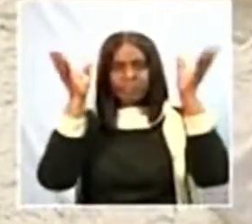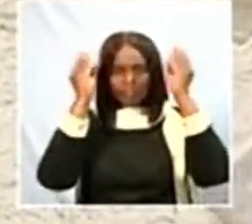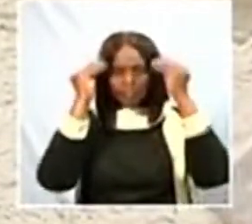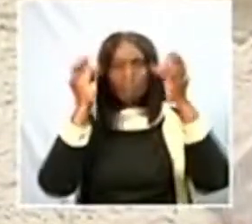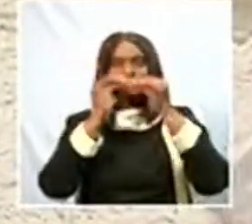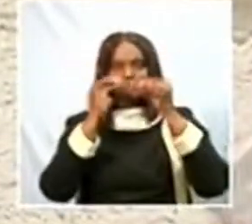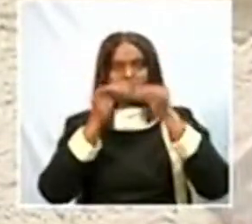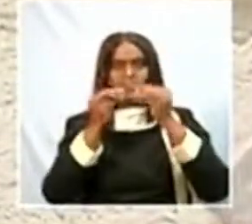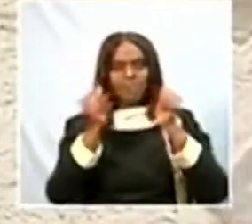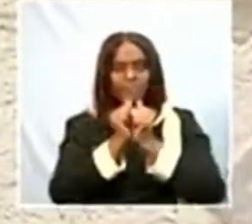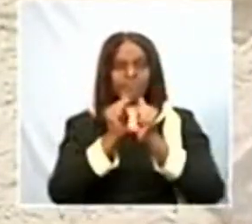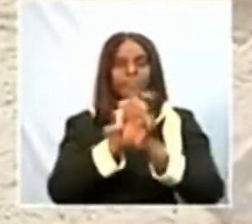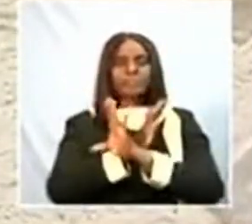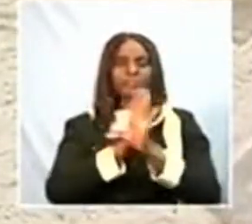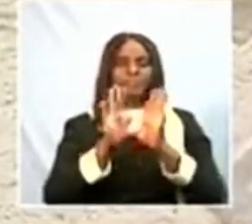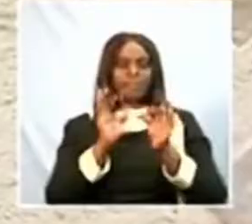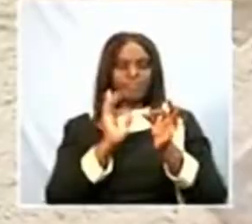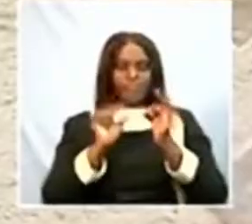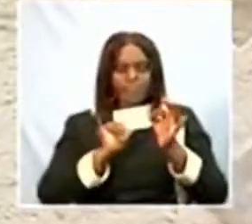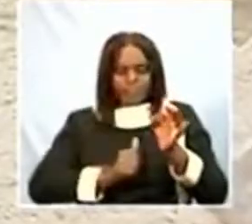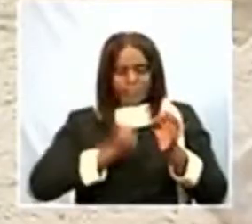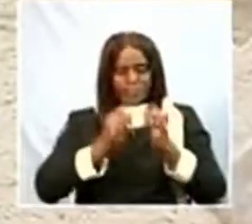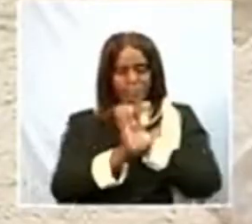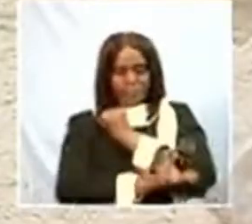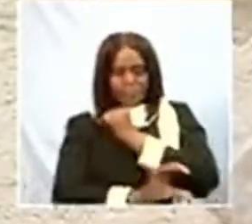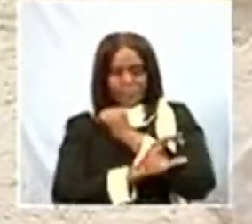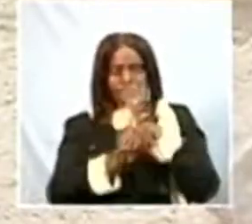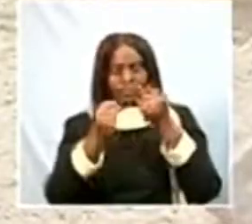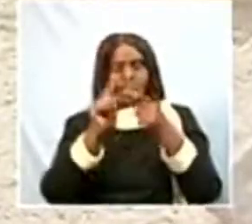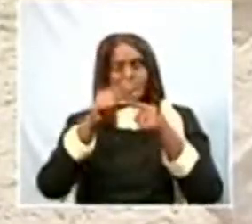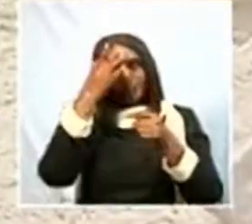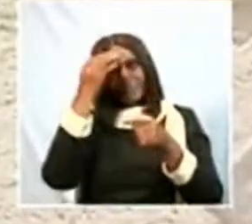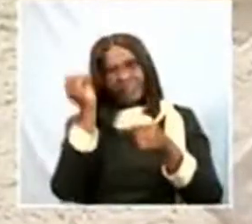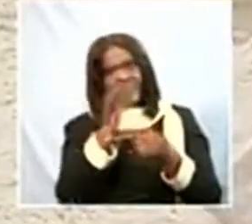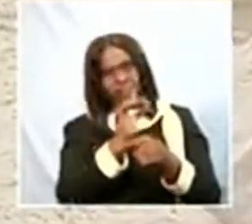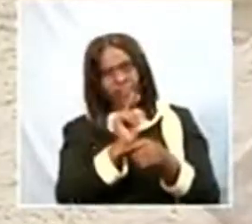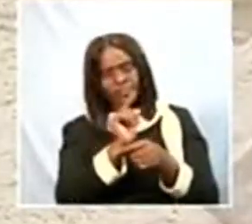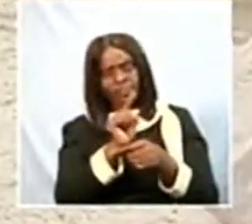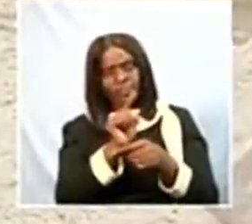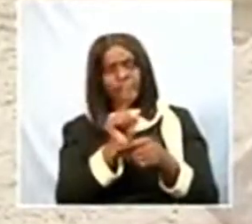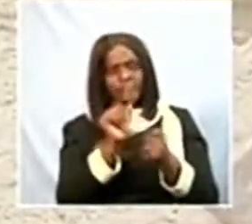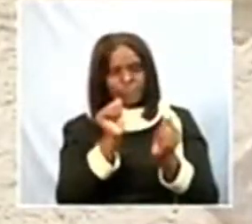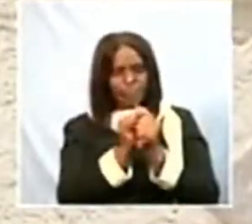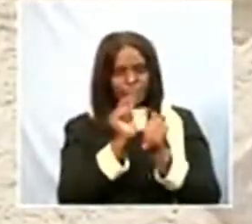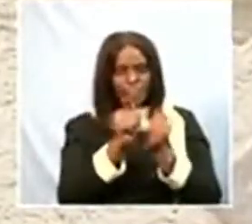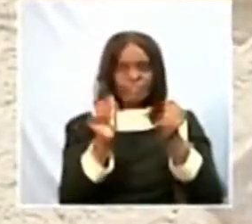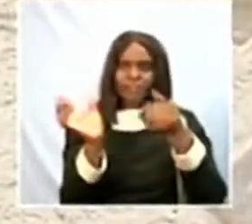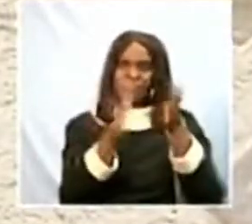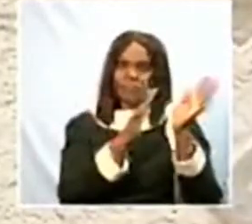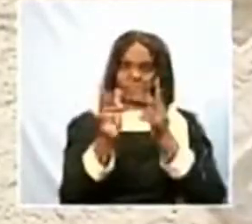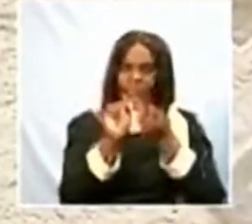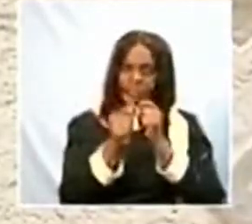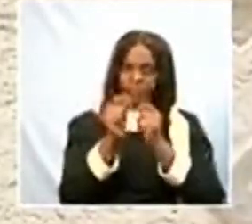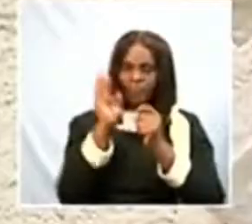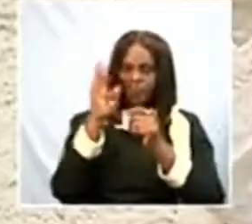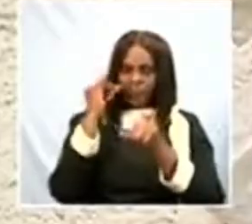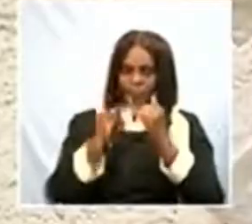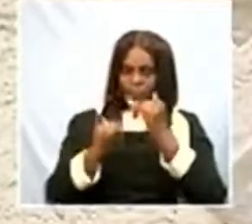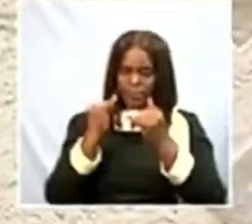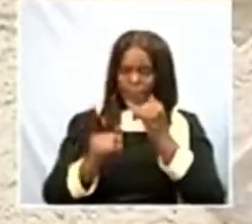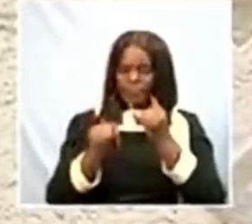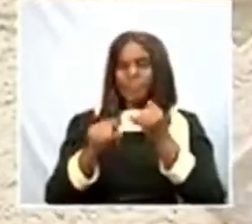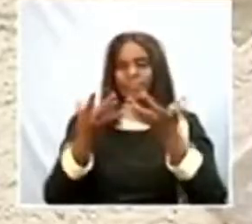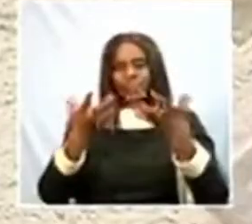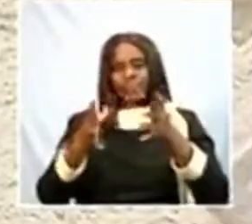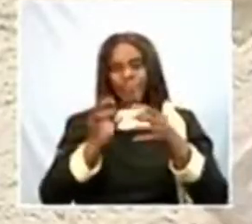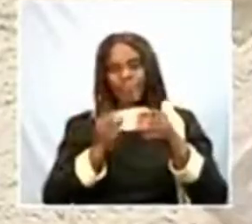Zambia. And if we as a country, we try to ignore the facts about the dangers of climate change, we'll soon end up in a hostile country,